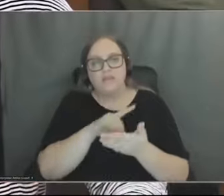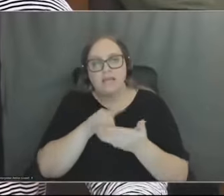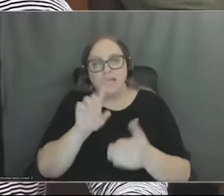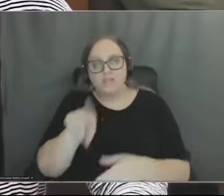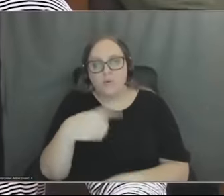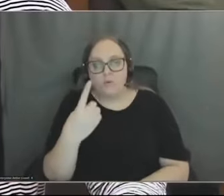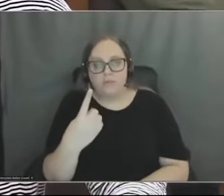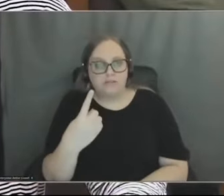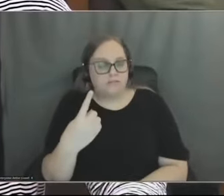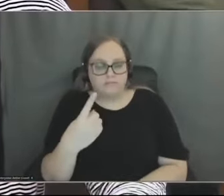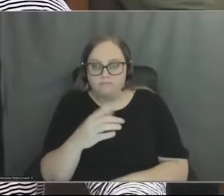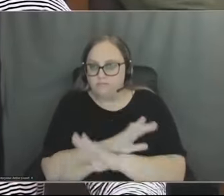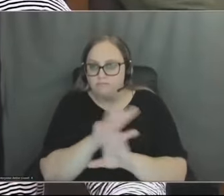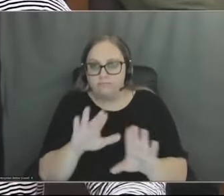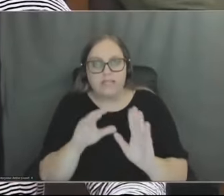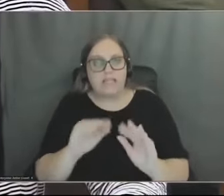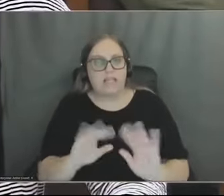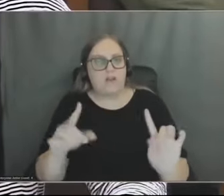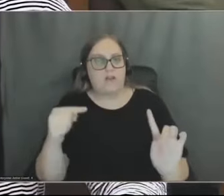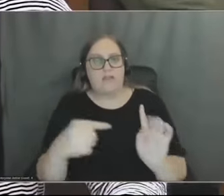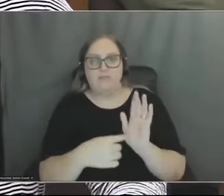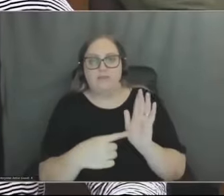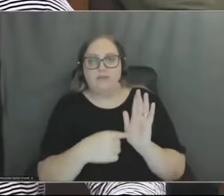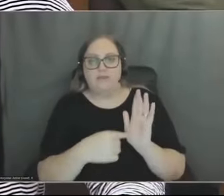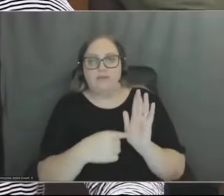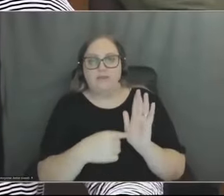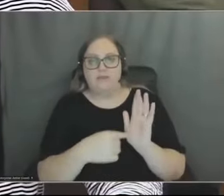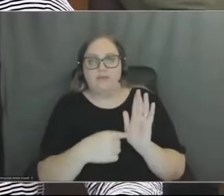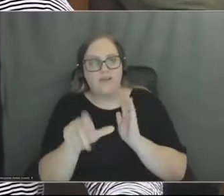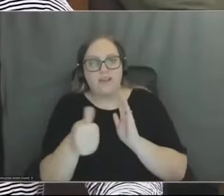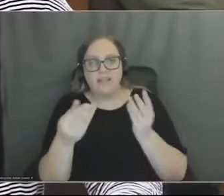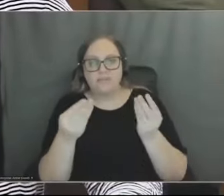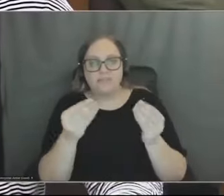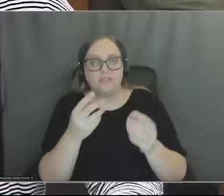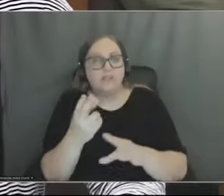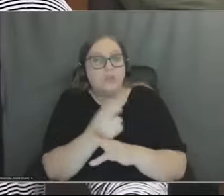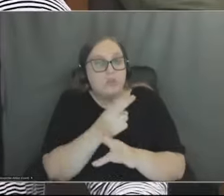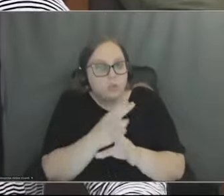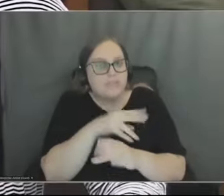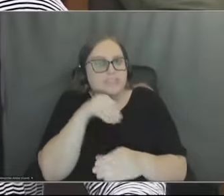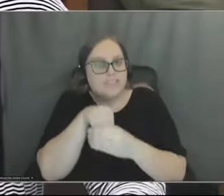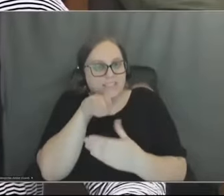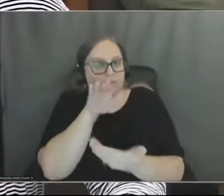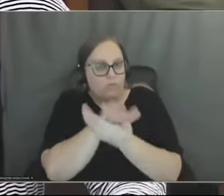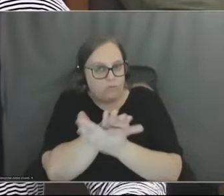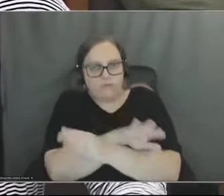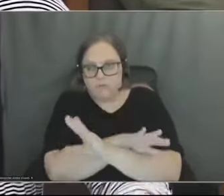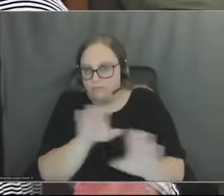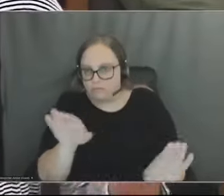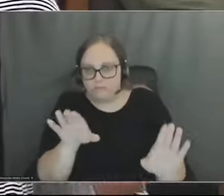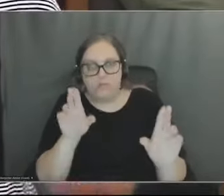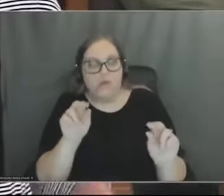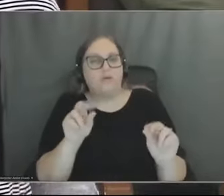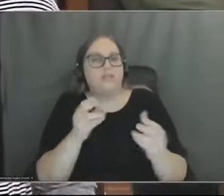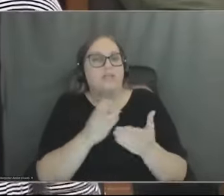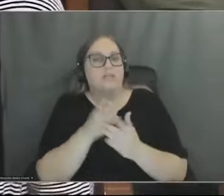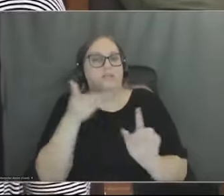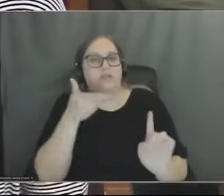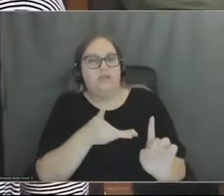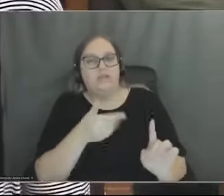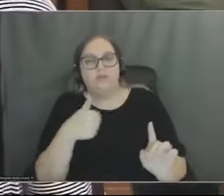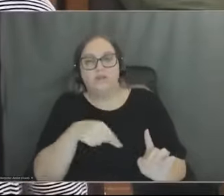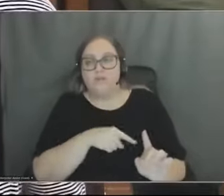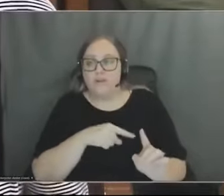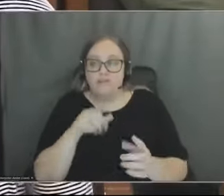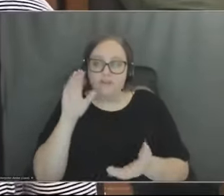want to be clear that this bill does not require any materials to be used in schools. Already, we're lacking in the number of school librarians in